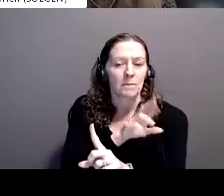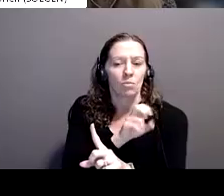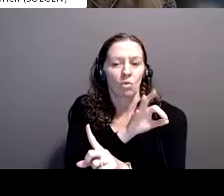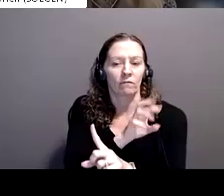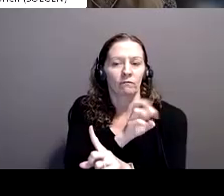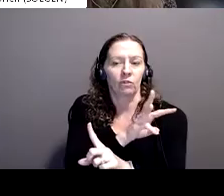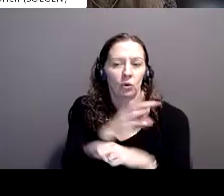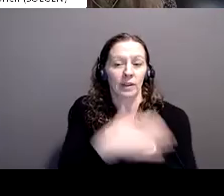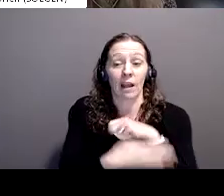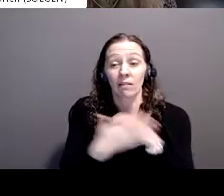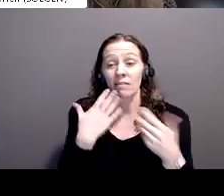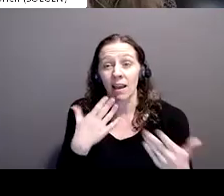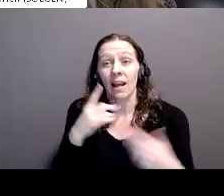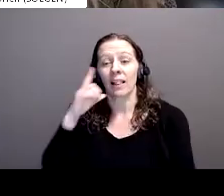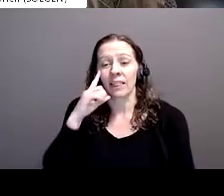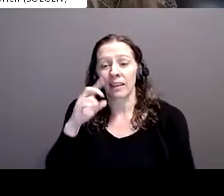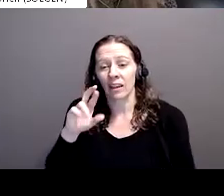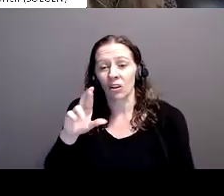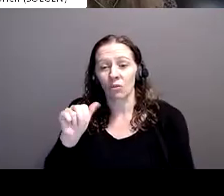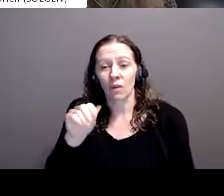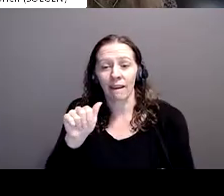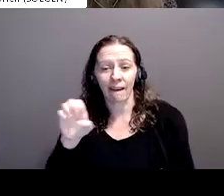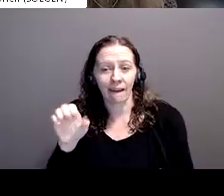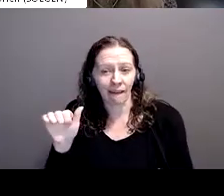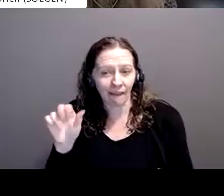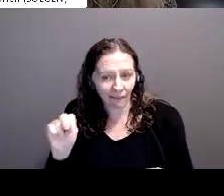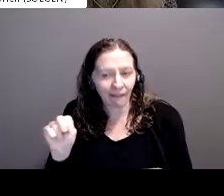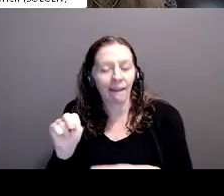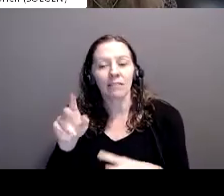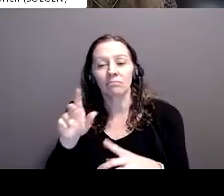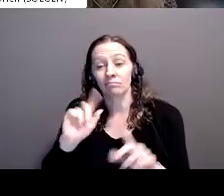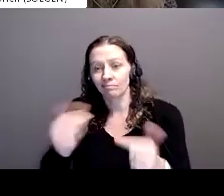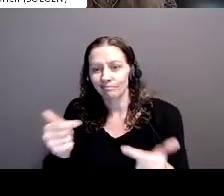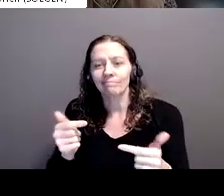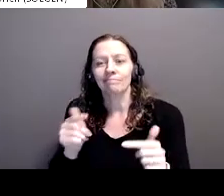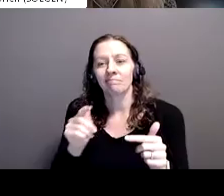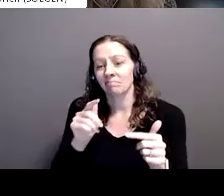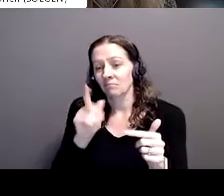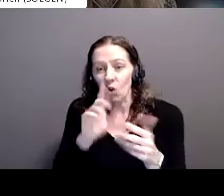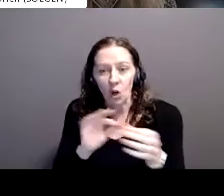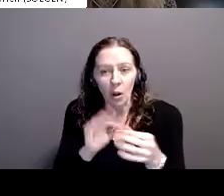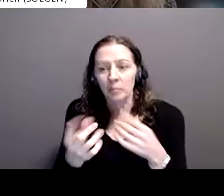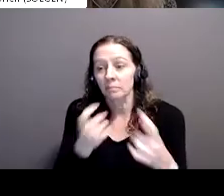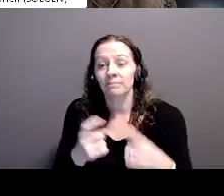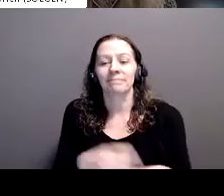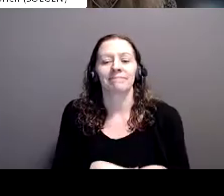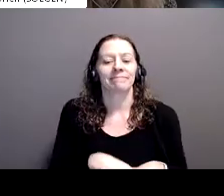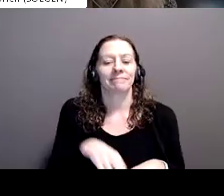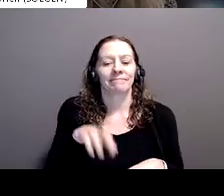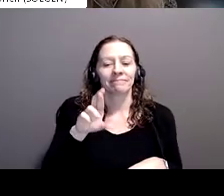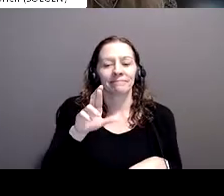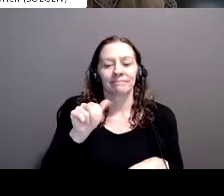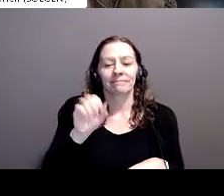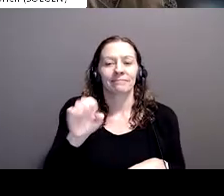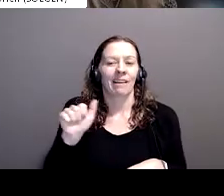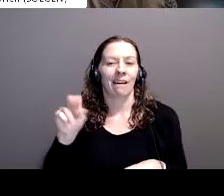I think, Ran, I'll turn it back to you. Those are our comments. Excellent. Thank you all for a great overview